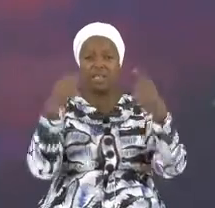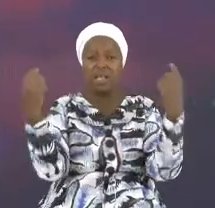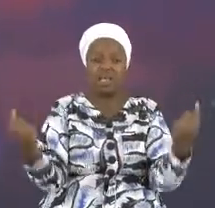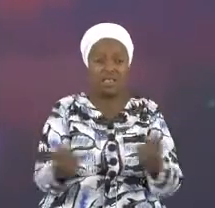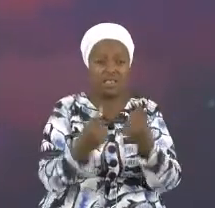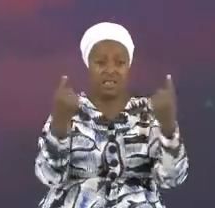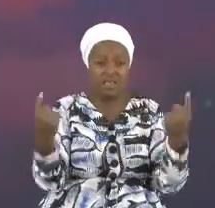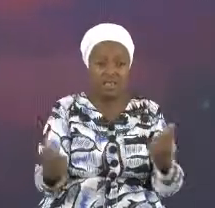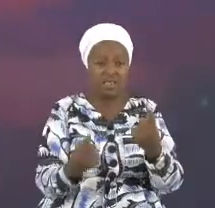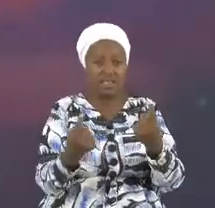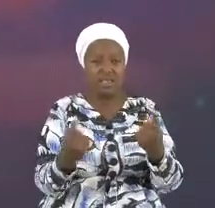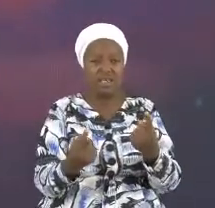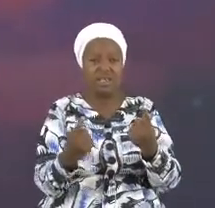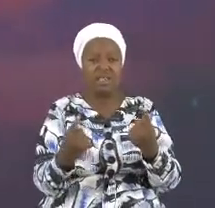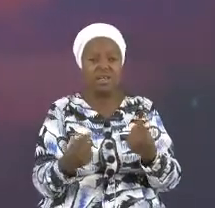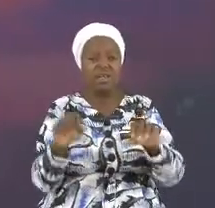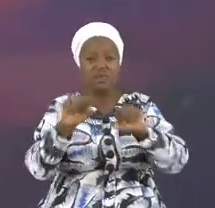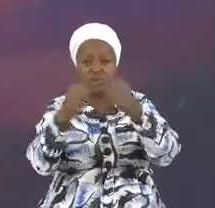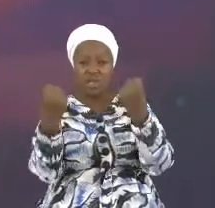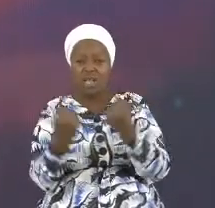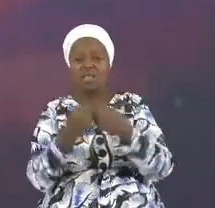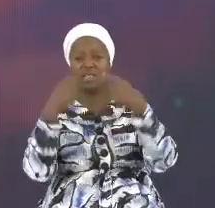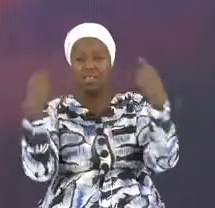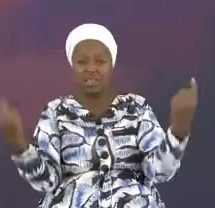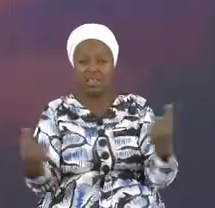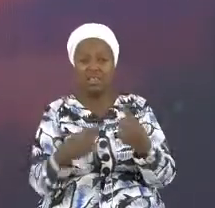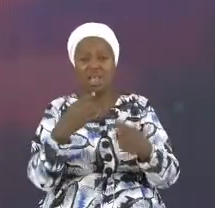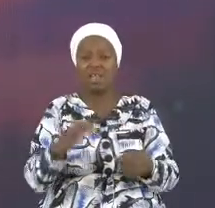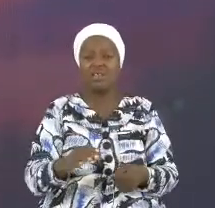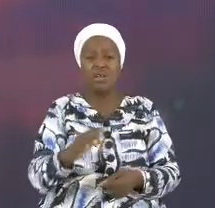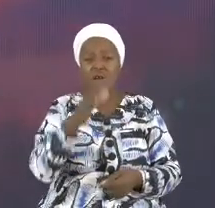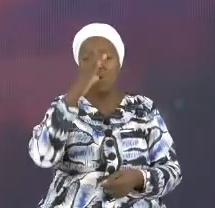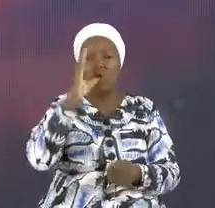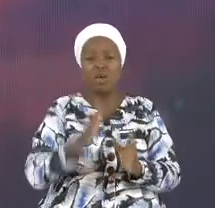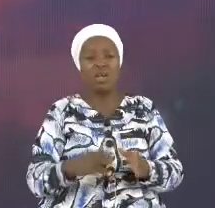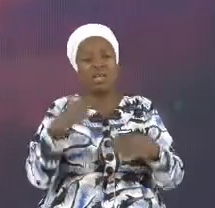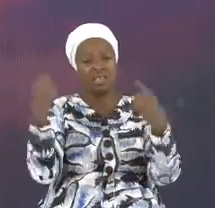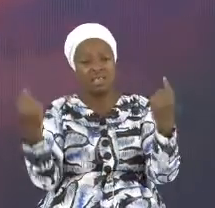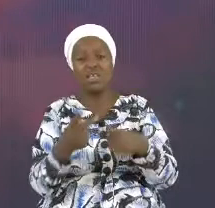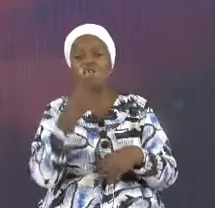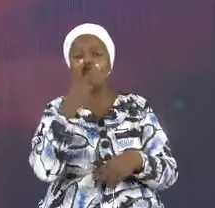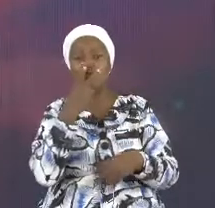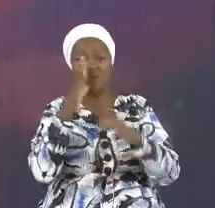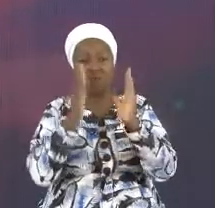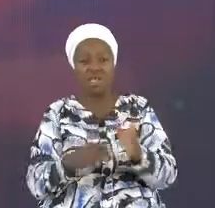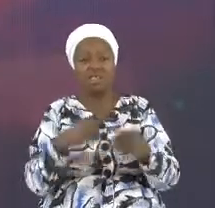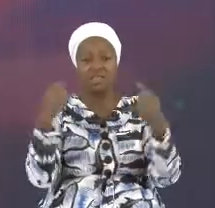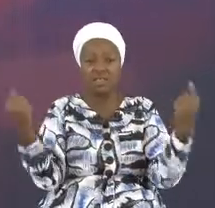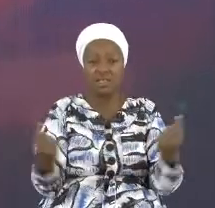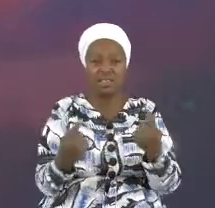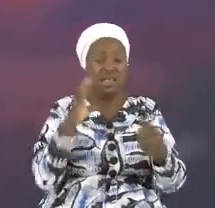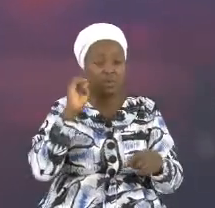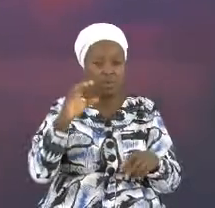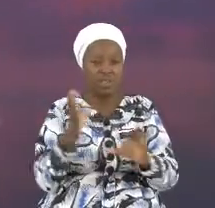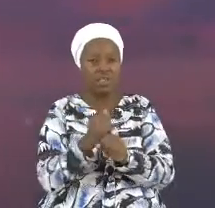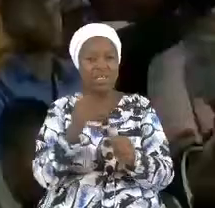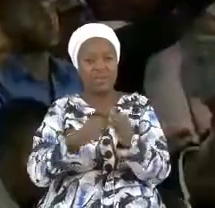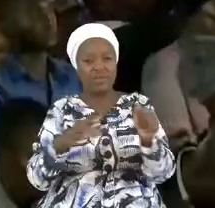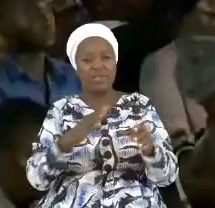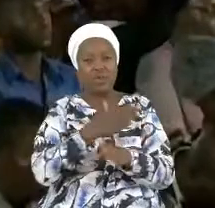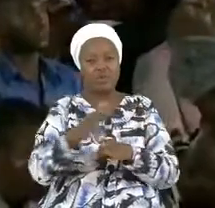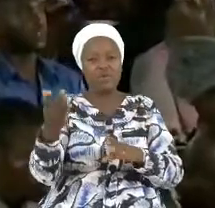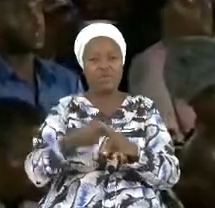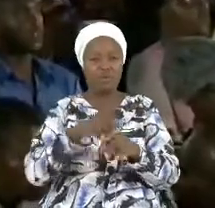society sin, the drunkard sin, the smoker sin, will take everything from us in